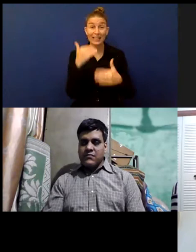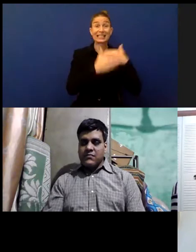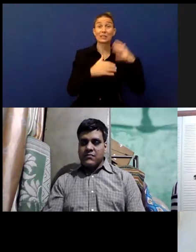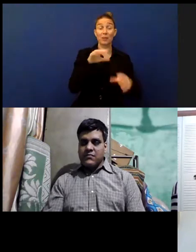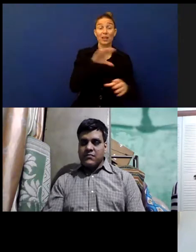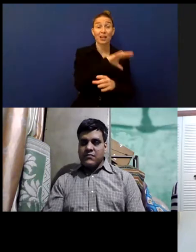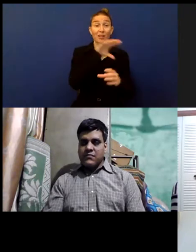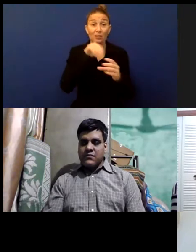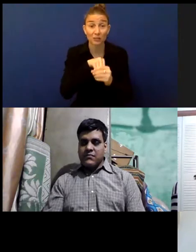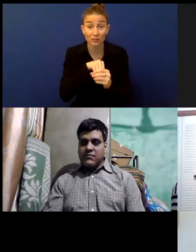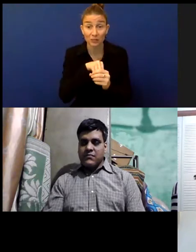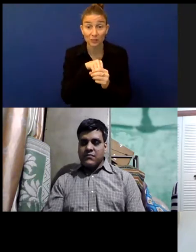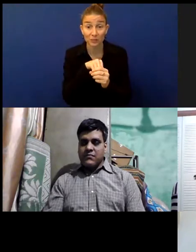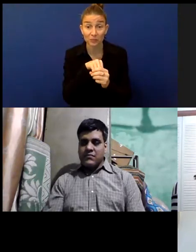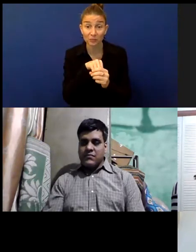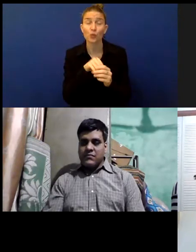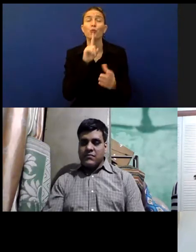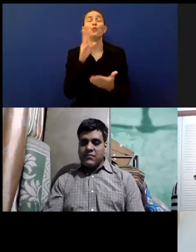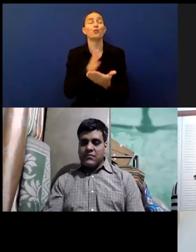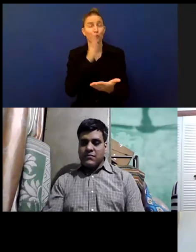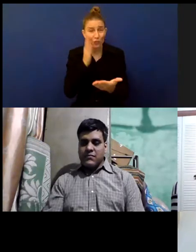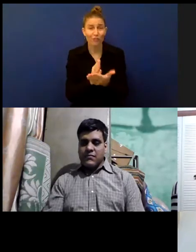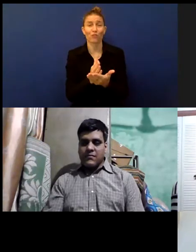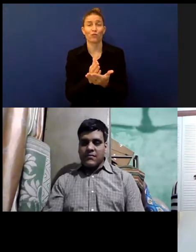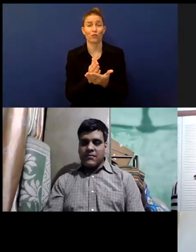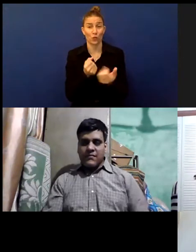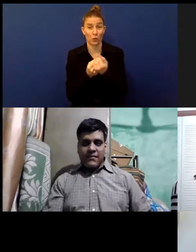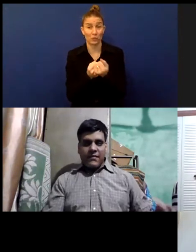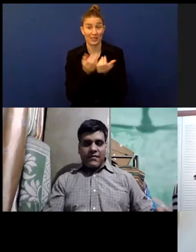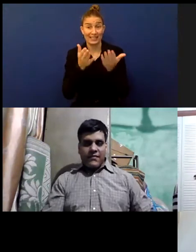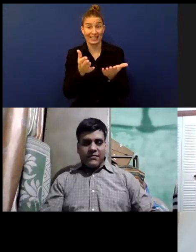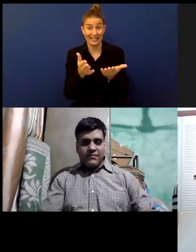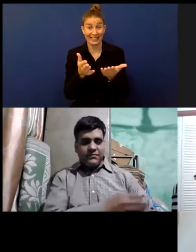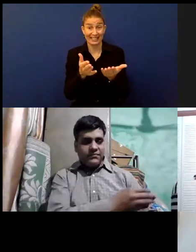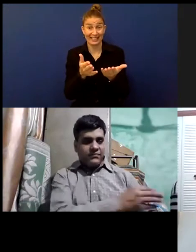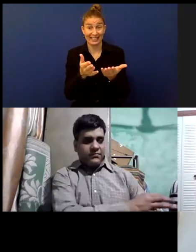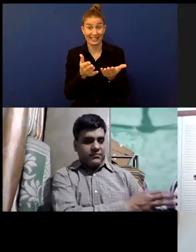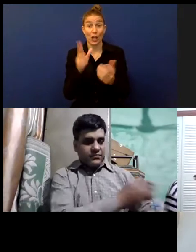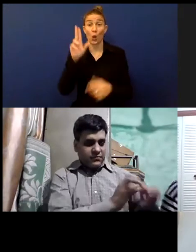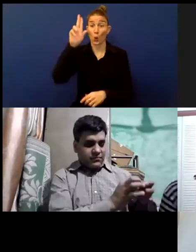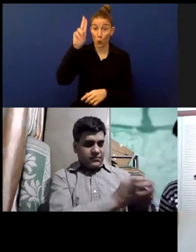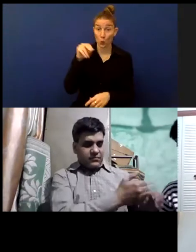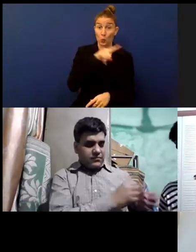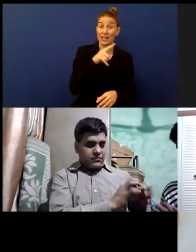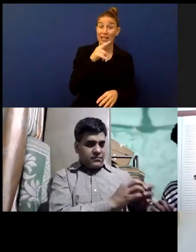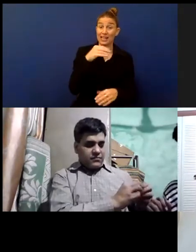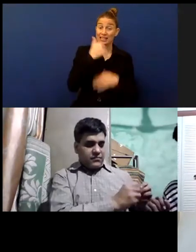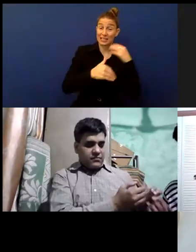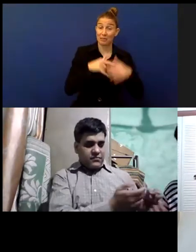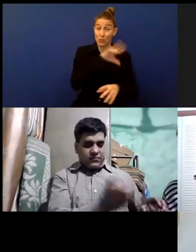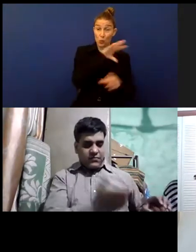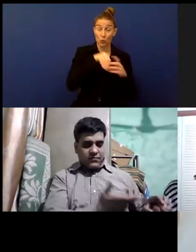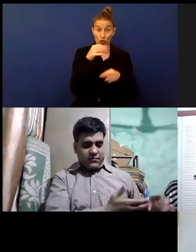Inclusion Strategy reaffirms it. And I challenged them to interest themselves in understanding the United